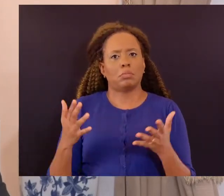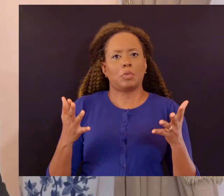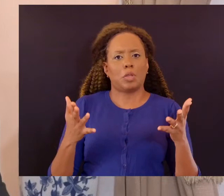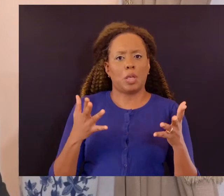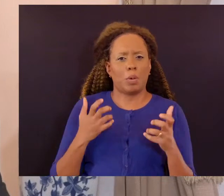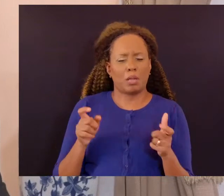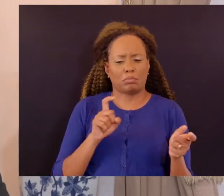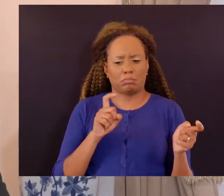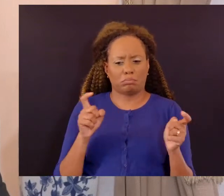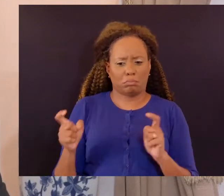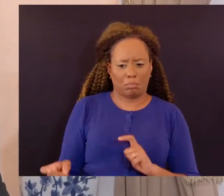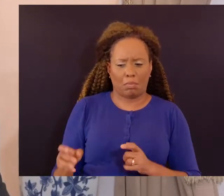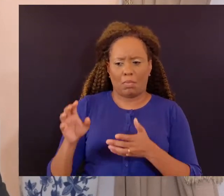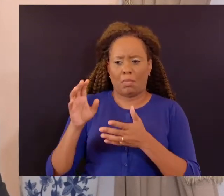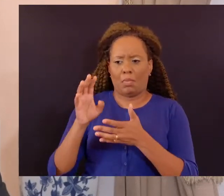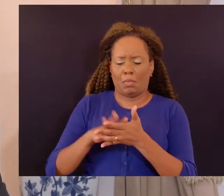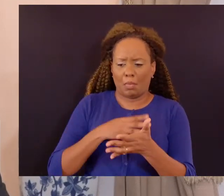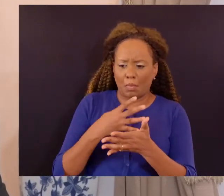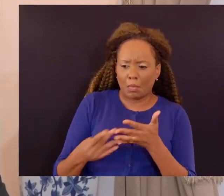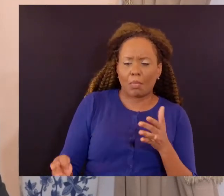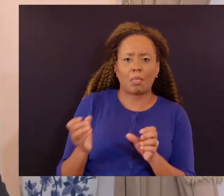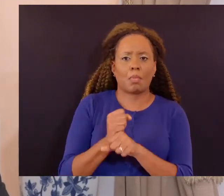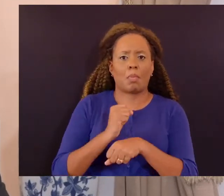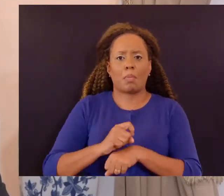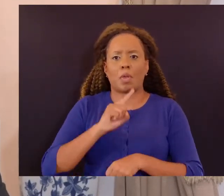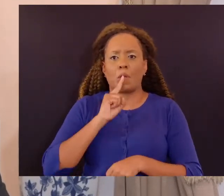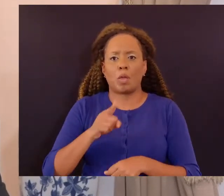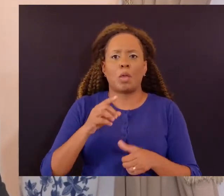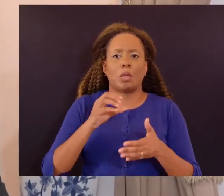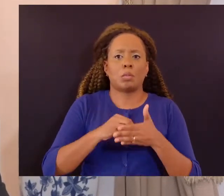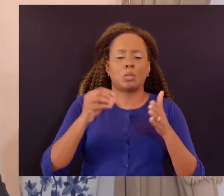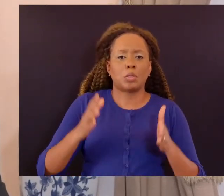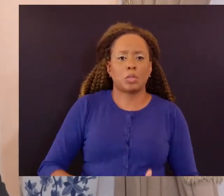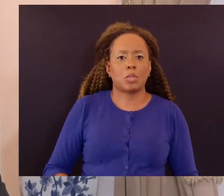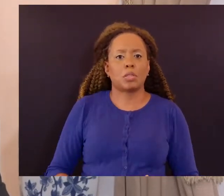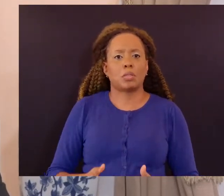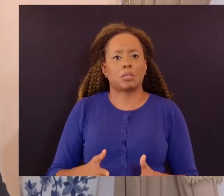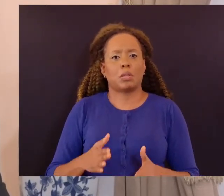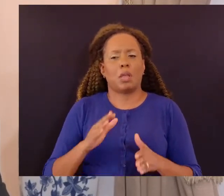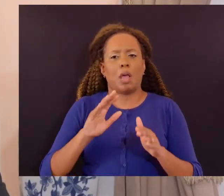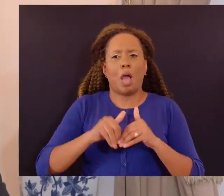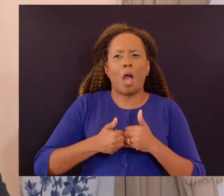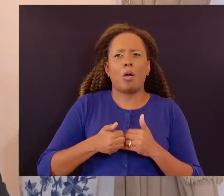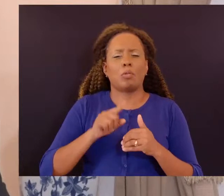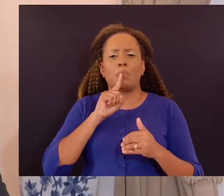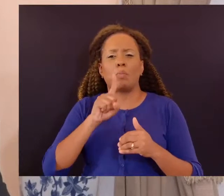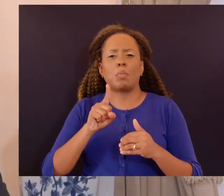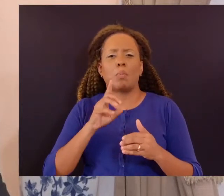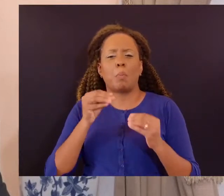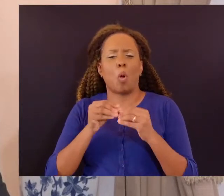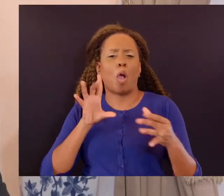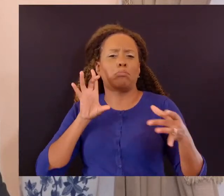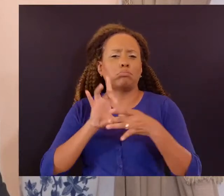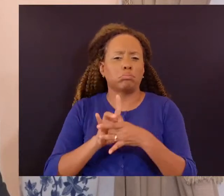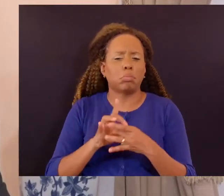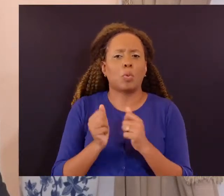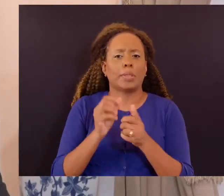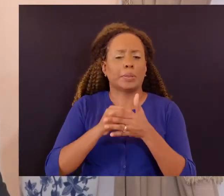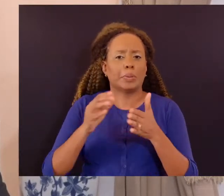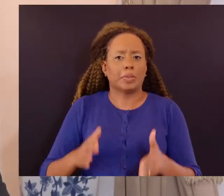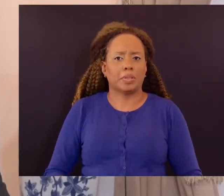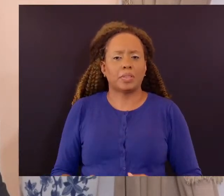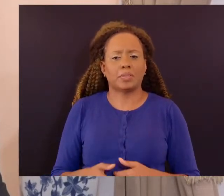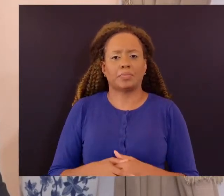curriculum to make it more relevant to the students who are in the school. There's no point us trying to push